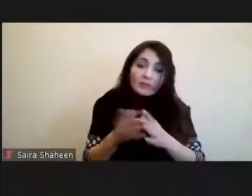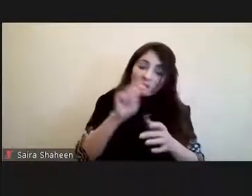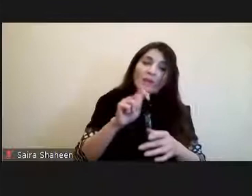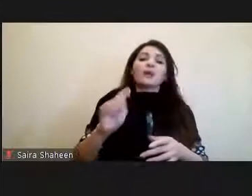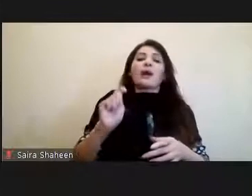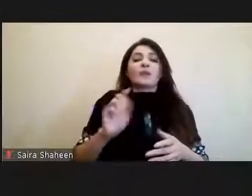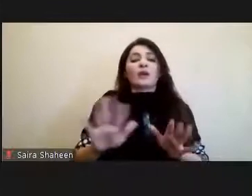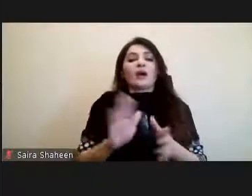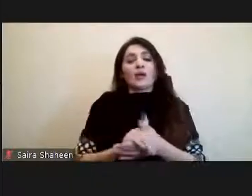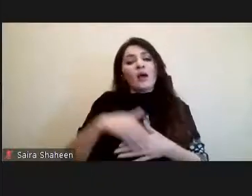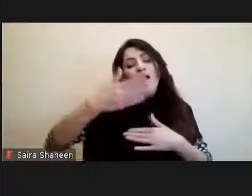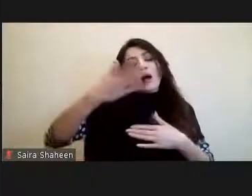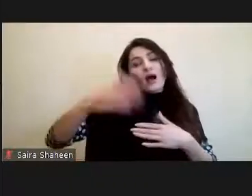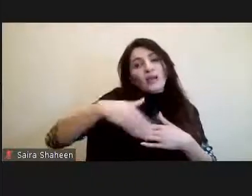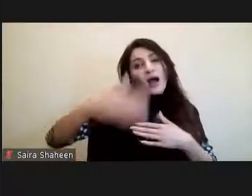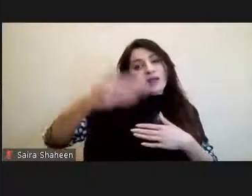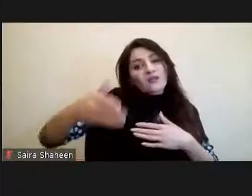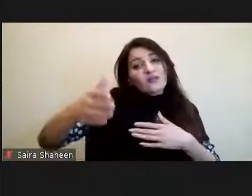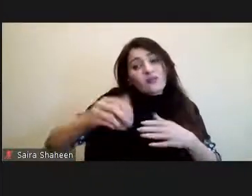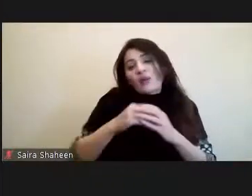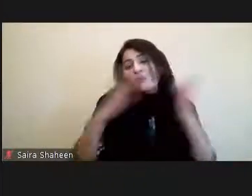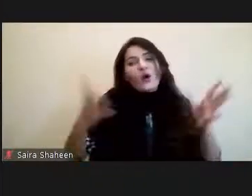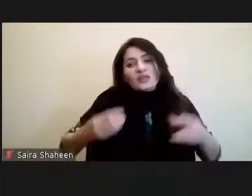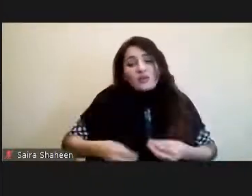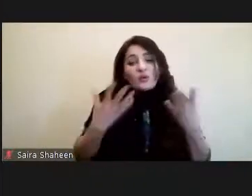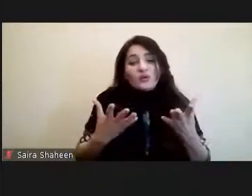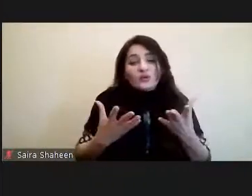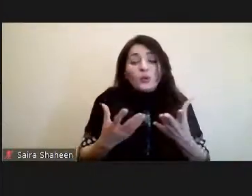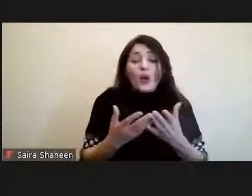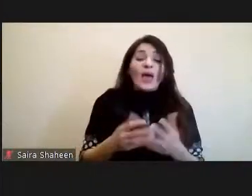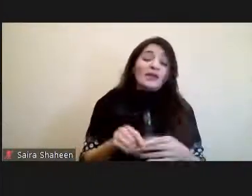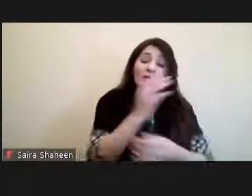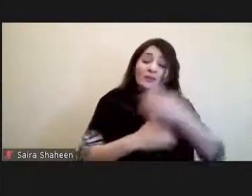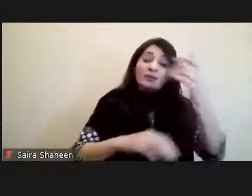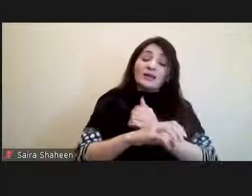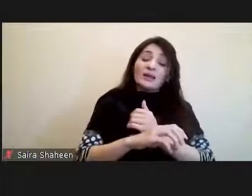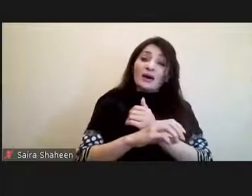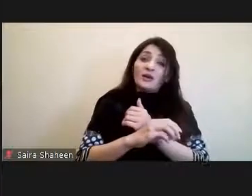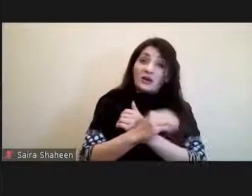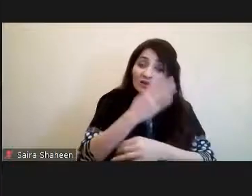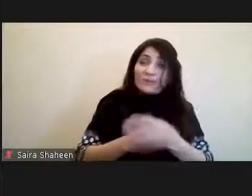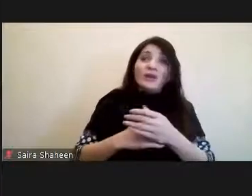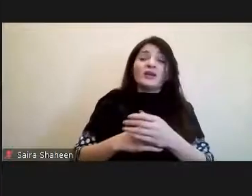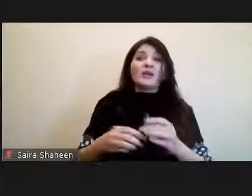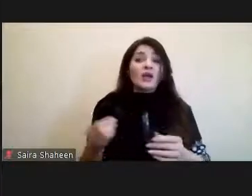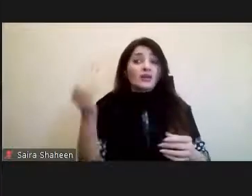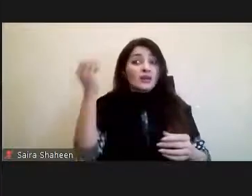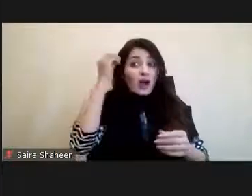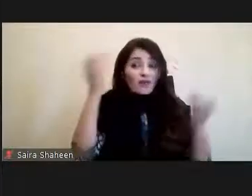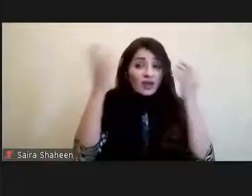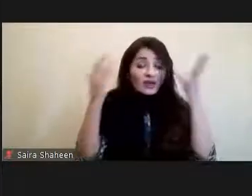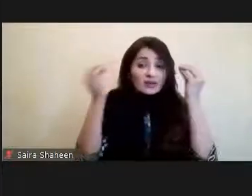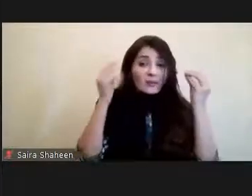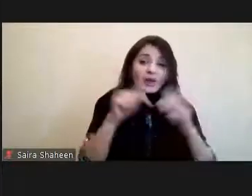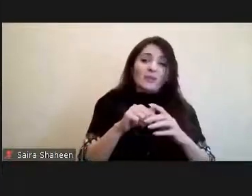awareness, action, and advocacy on multiple fronts, both inside and outside Facebook. But we also recognize there is still a lot of work to do,